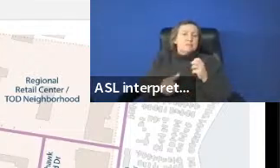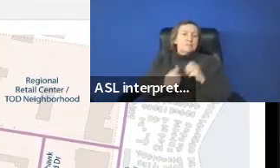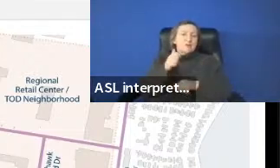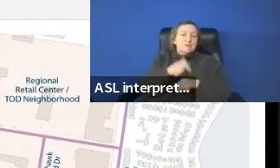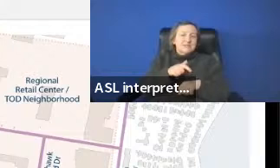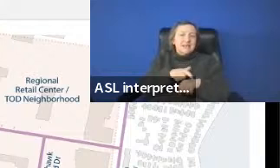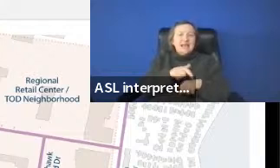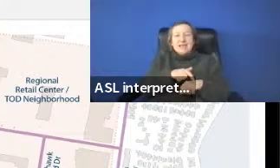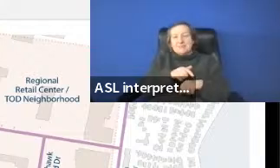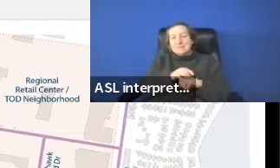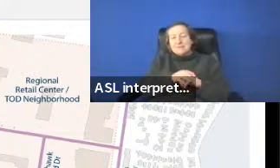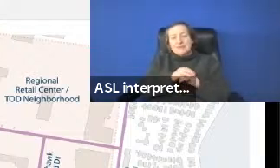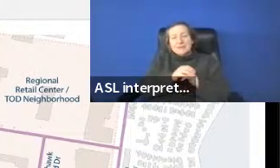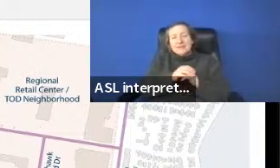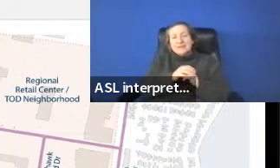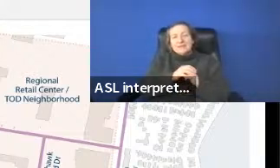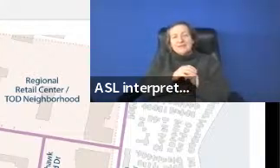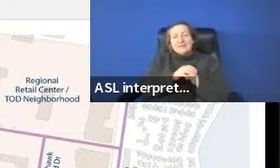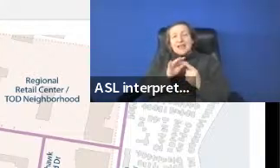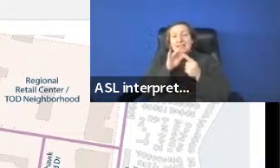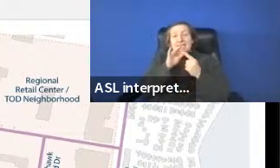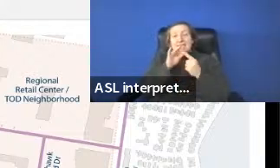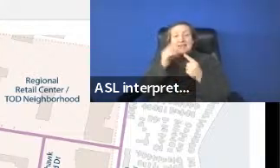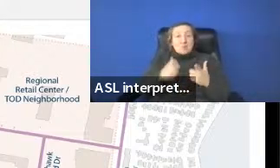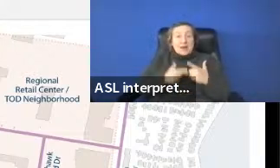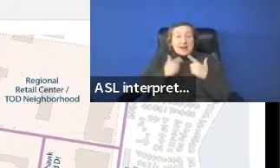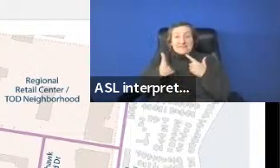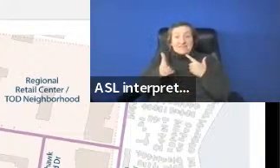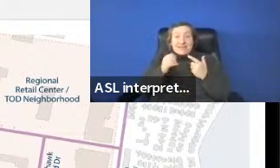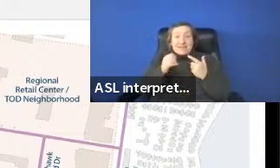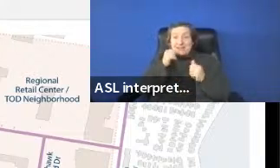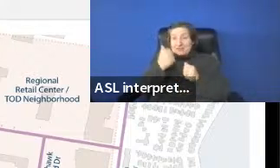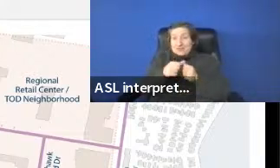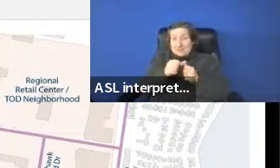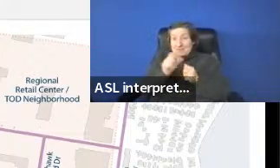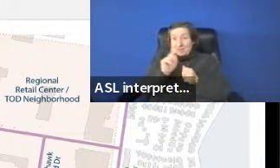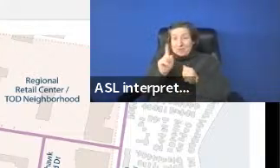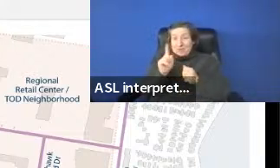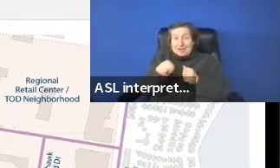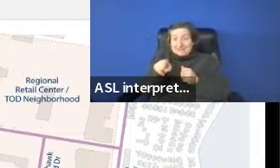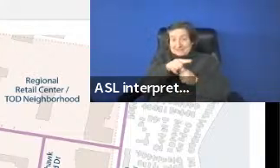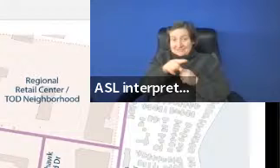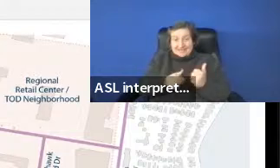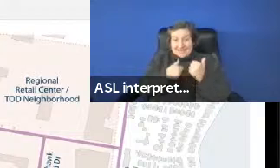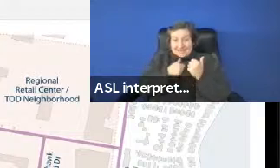of our, unless someone lives there, and I don't remember where you live,